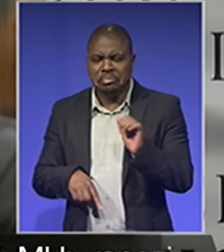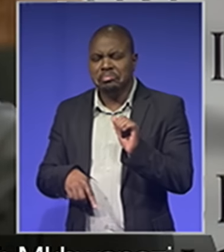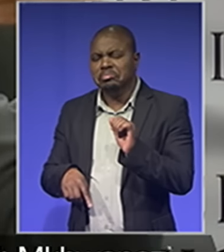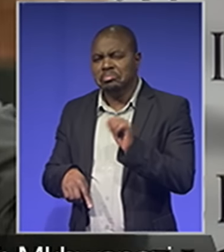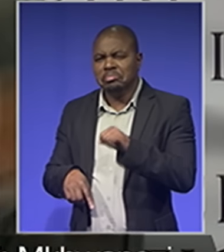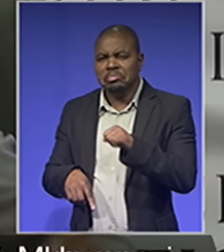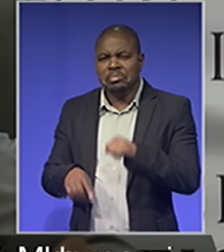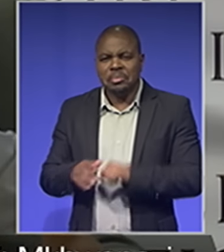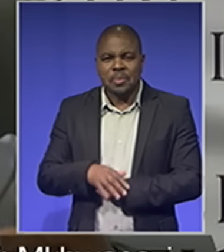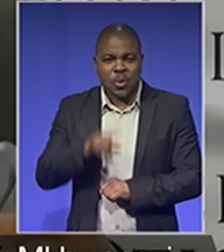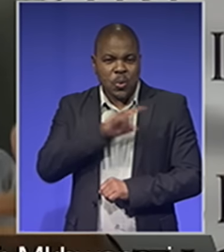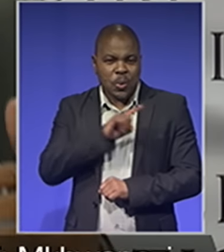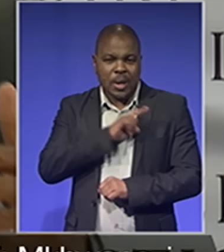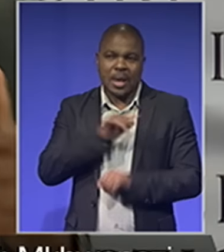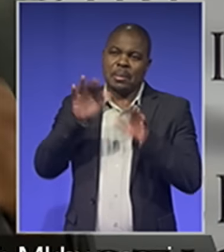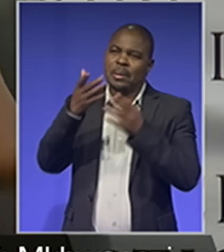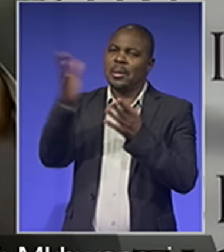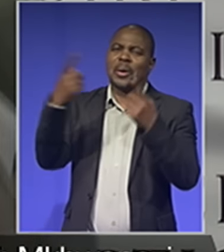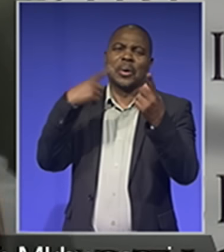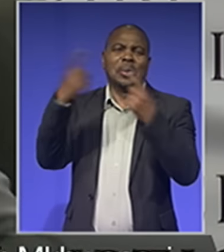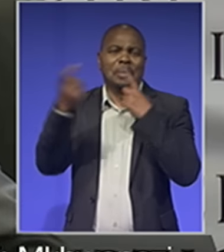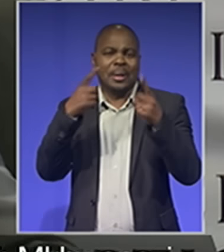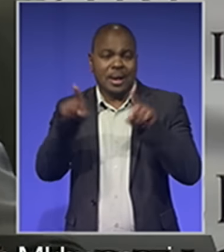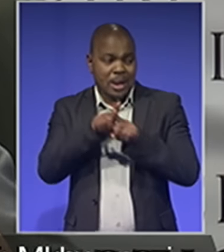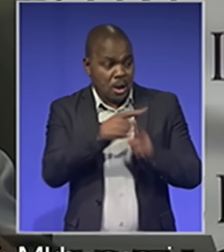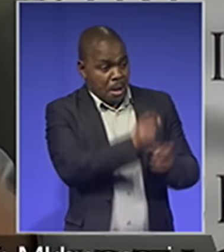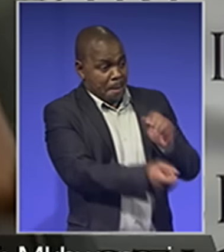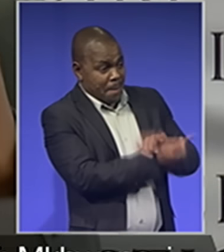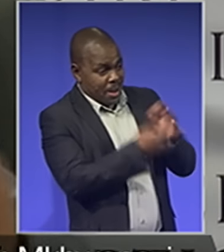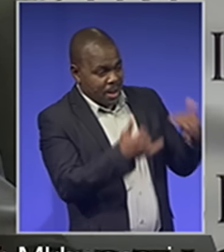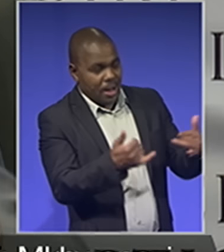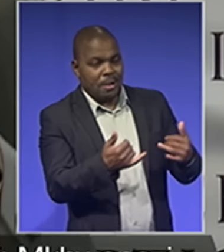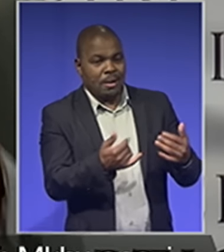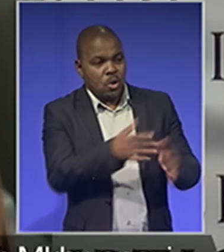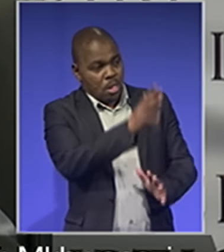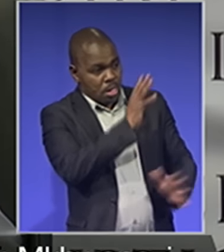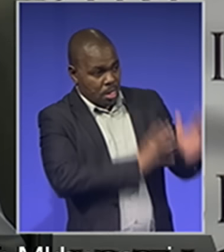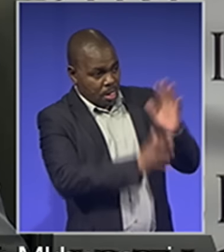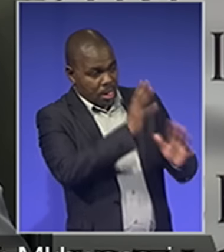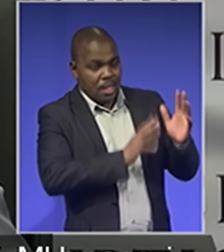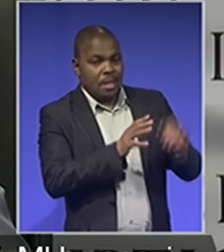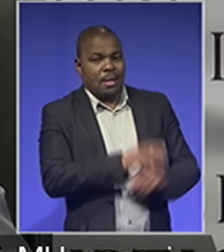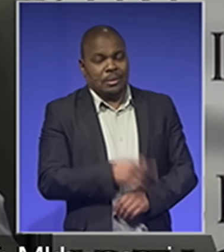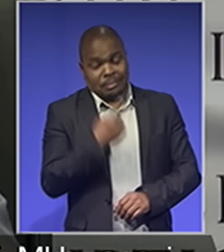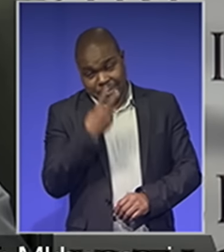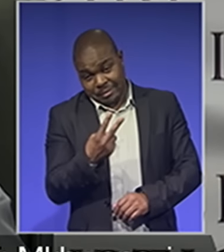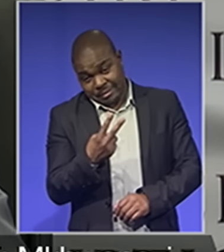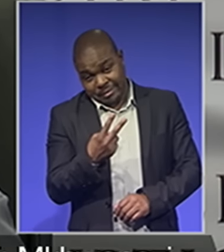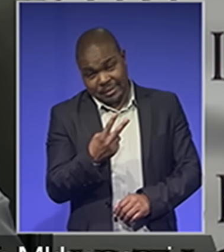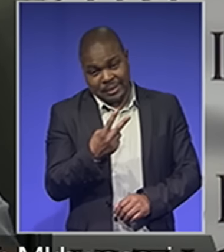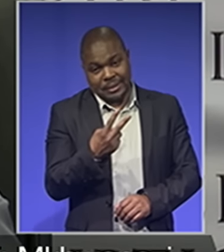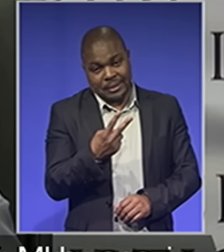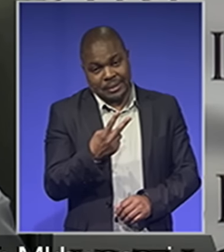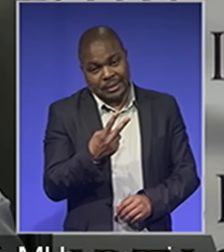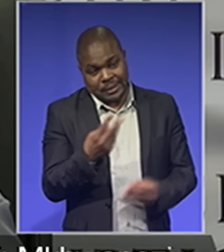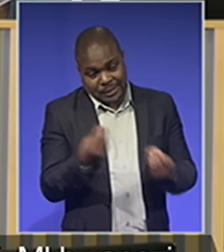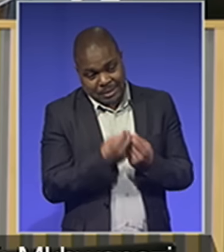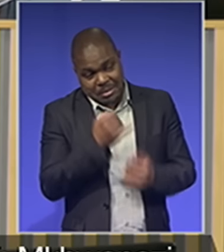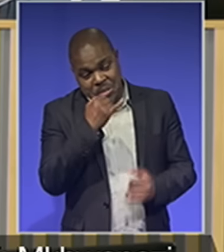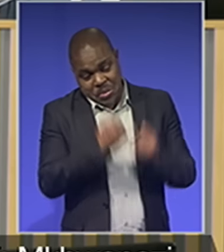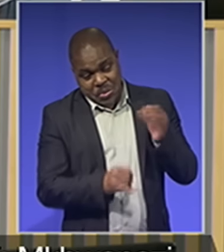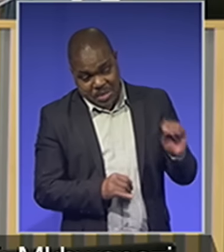of what public have raised, what you are raising now, and the way you are raising it, you see, it was going to be something